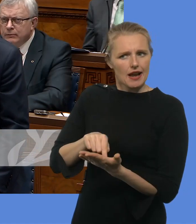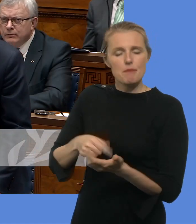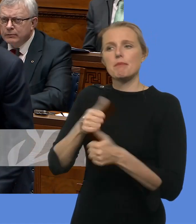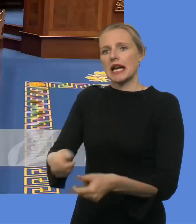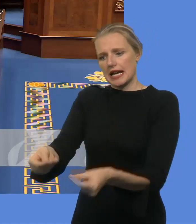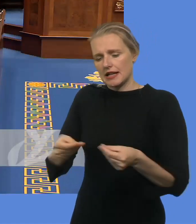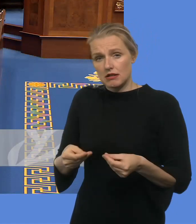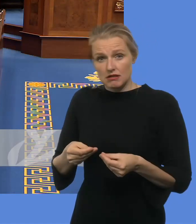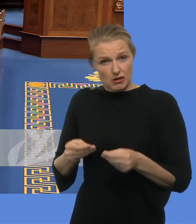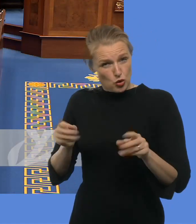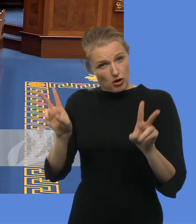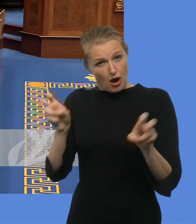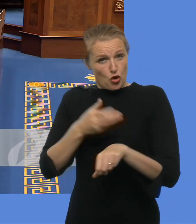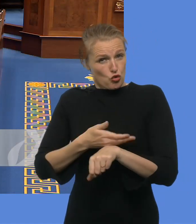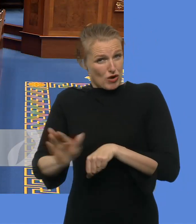in March?